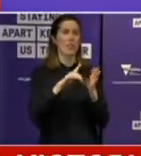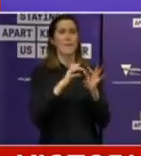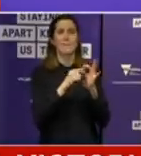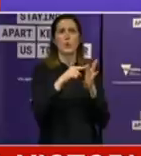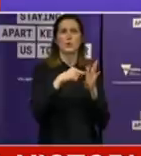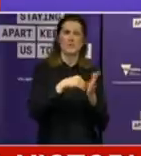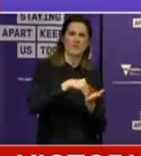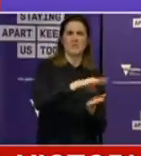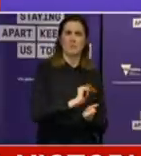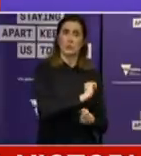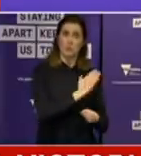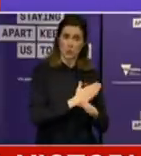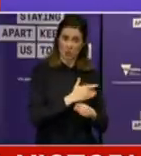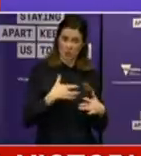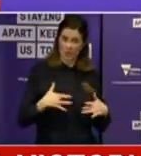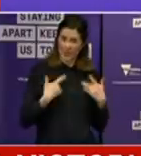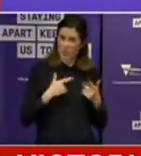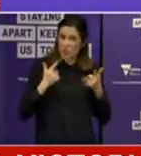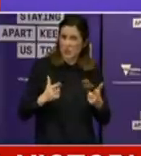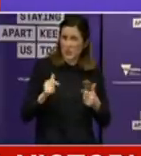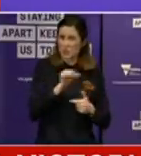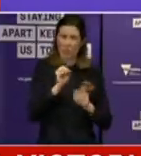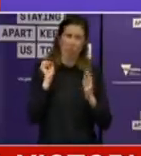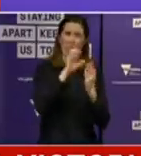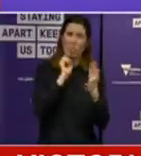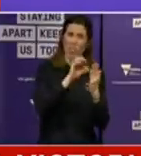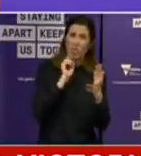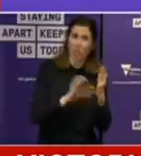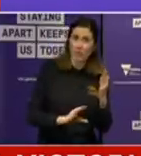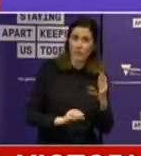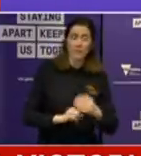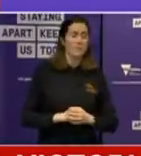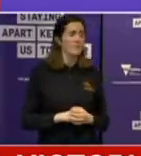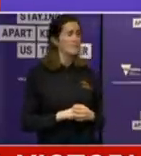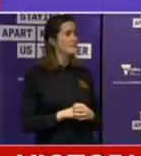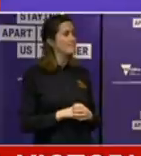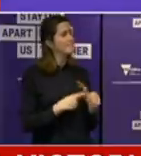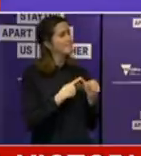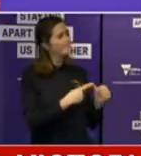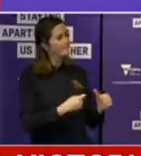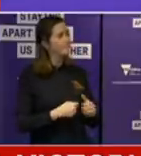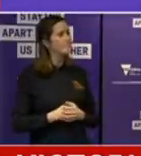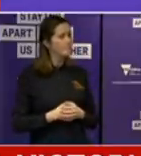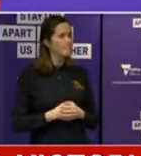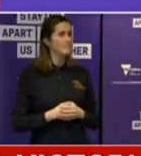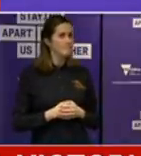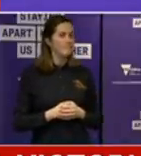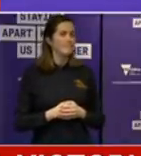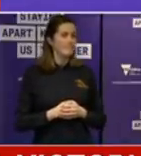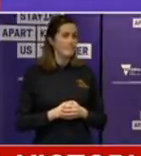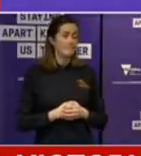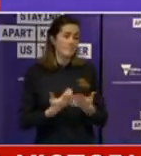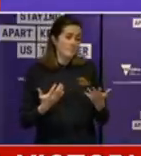line, do you think? Oh, look, Lundy, I'd say that we're at our